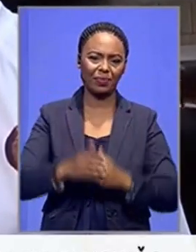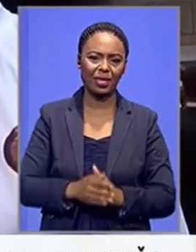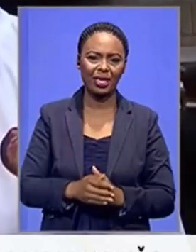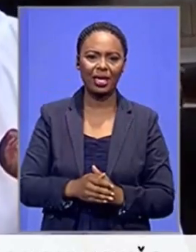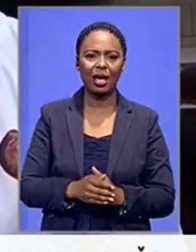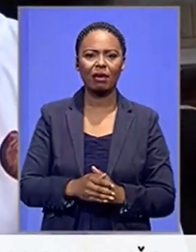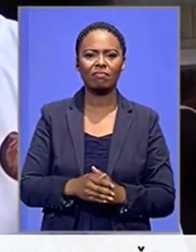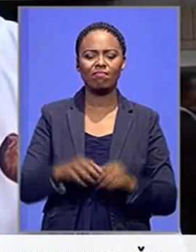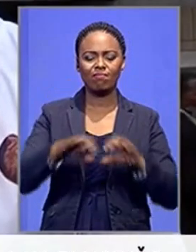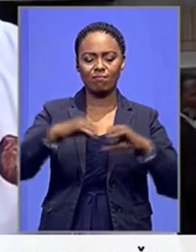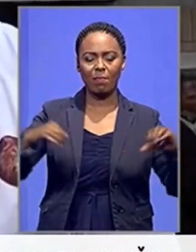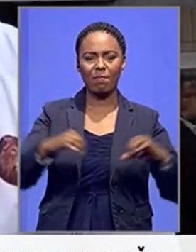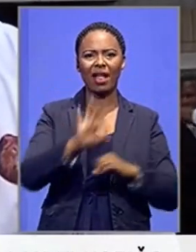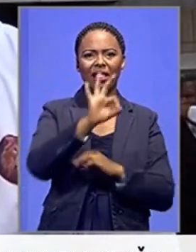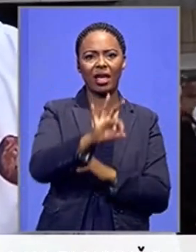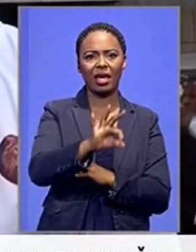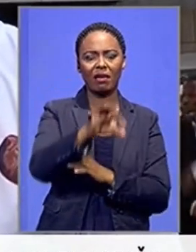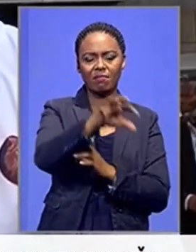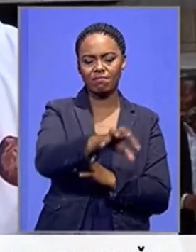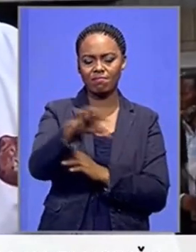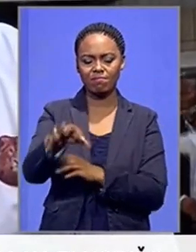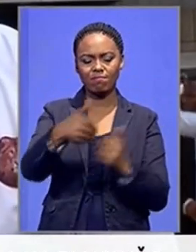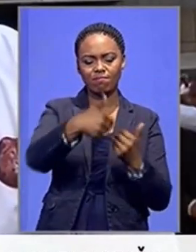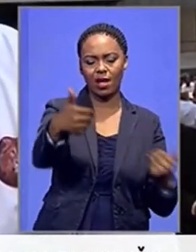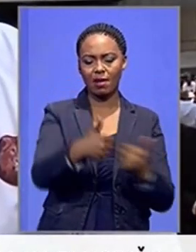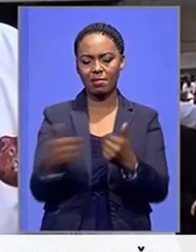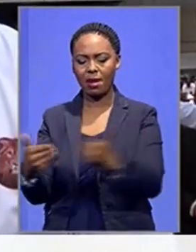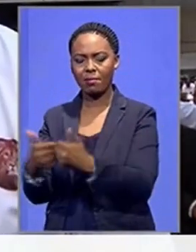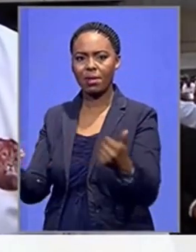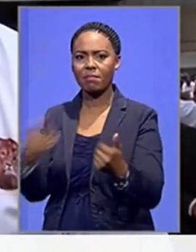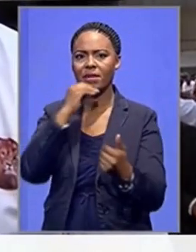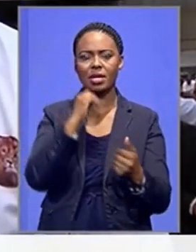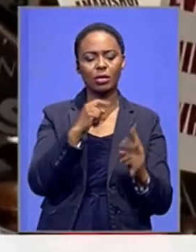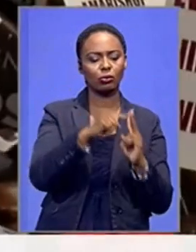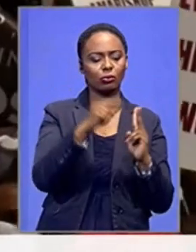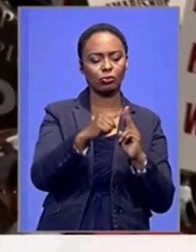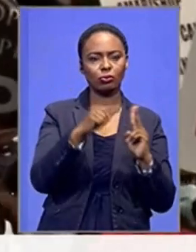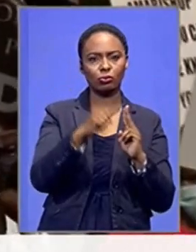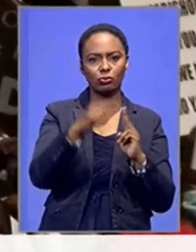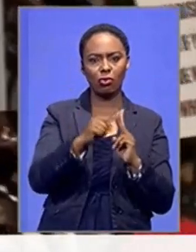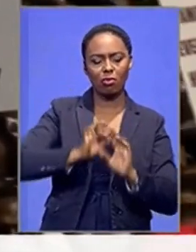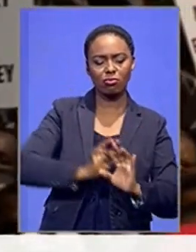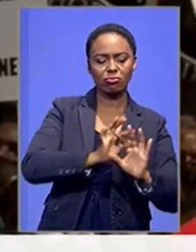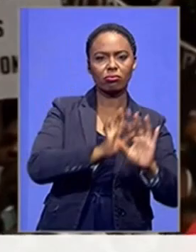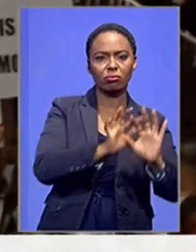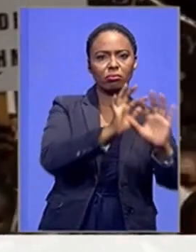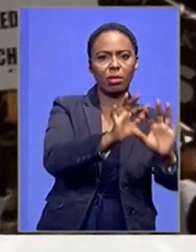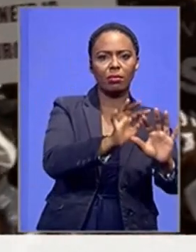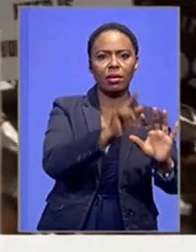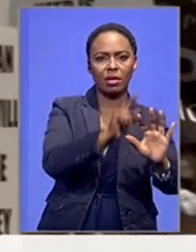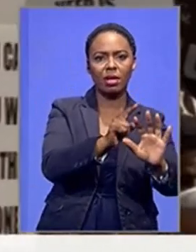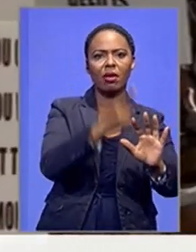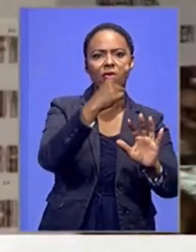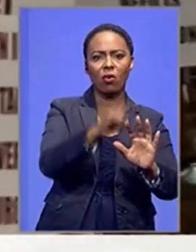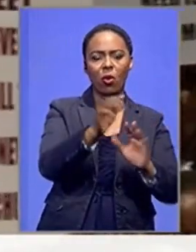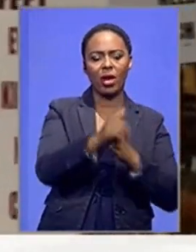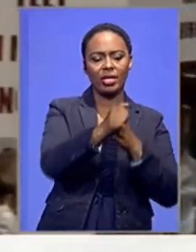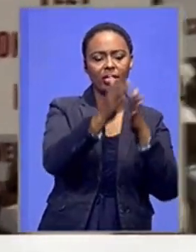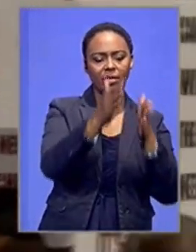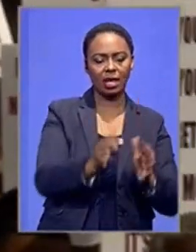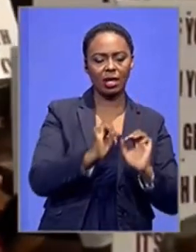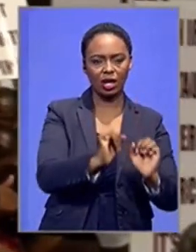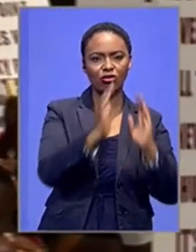three factions, obviously, there must be a leader. So the other two factions are contesting for the leadership of the church, which